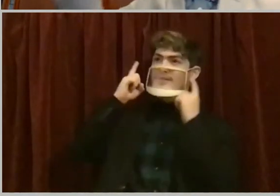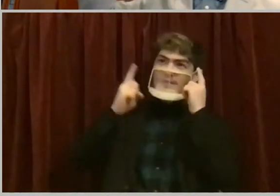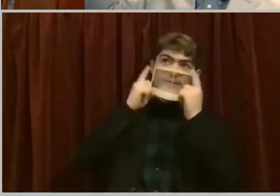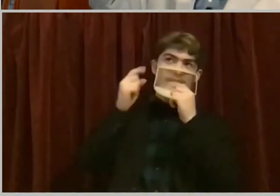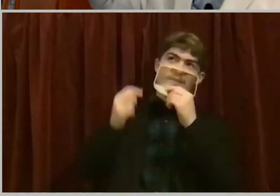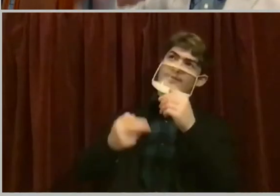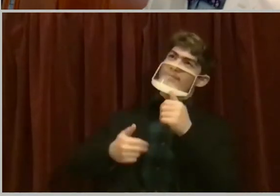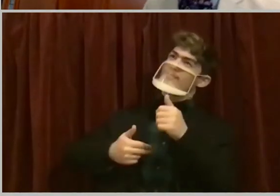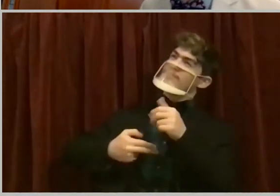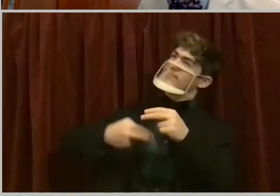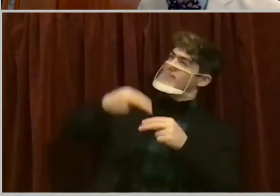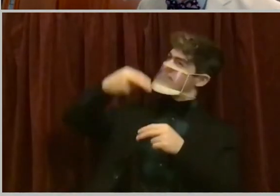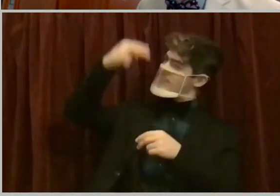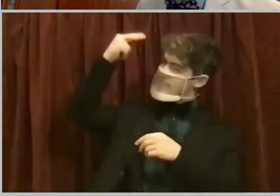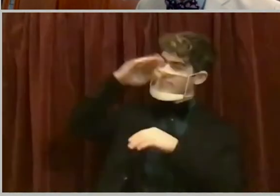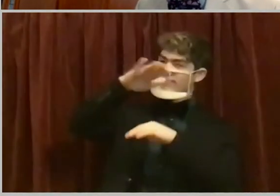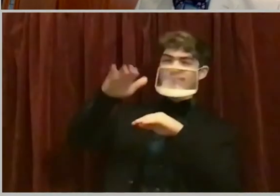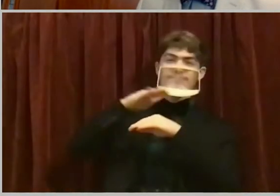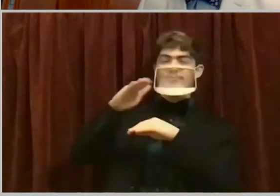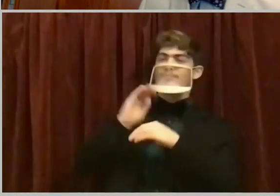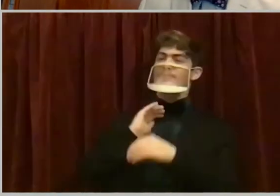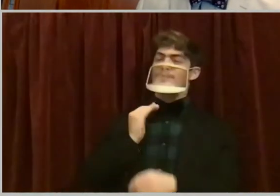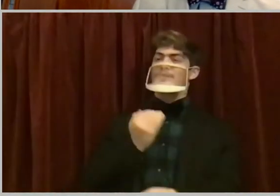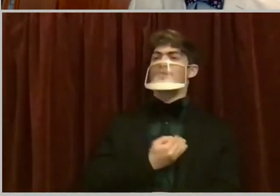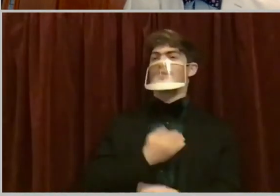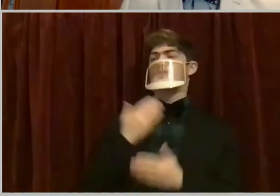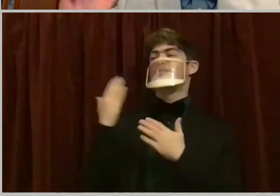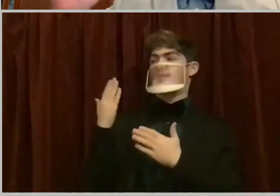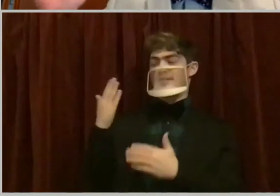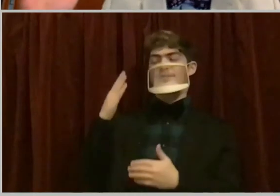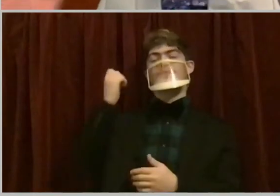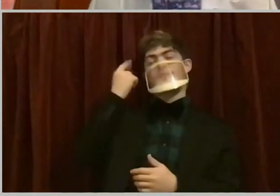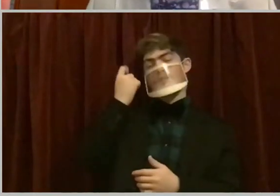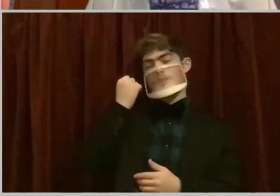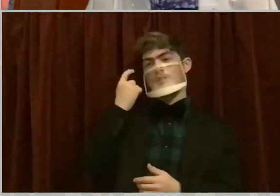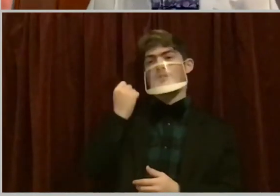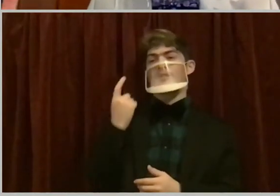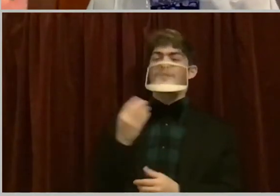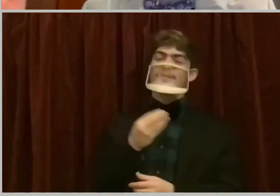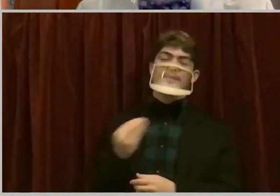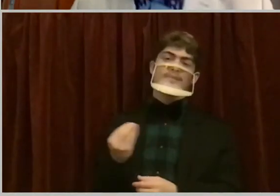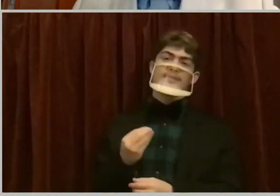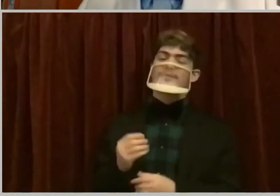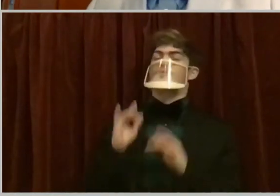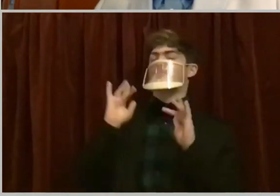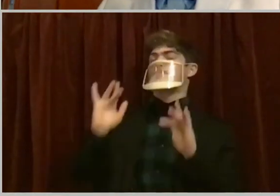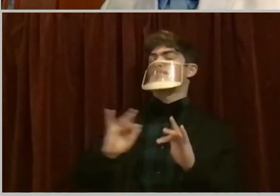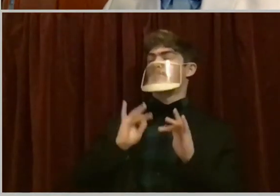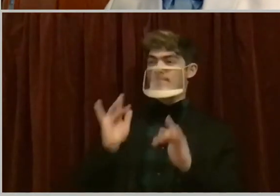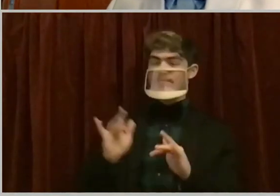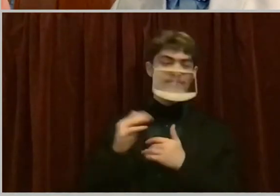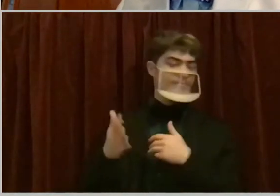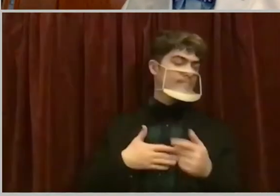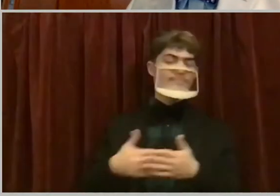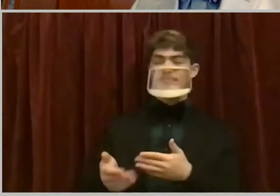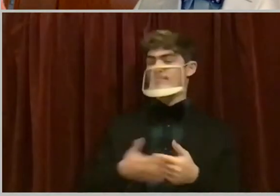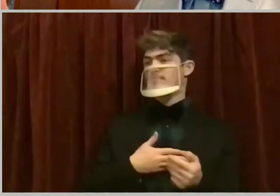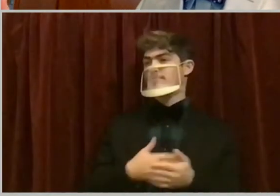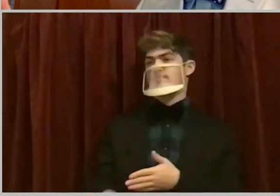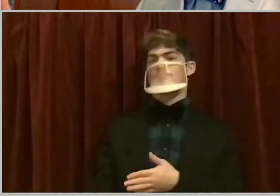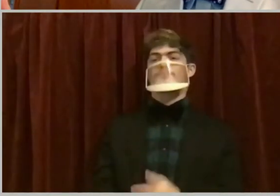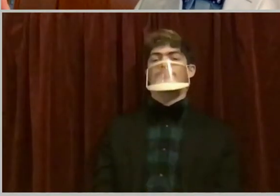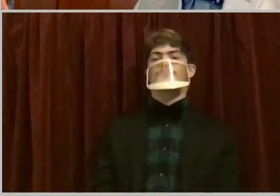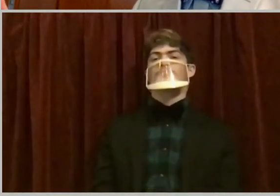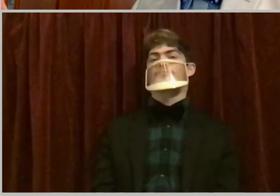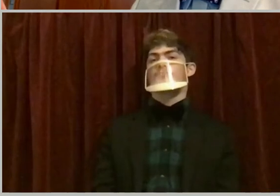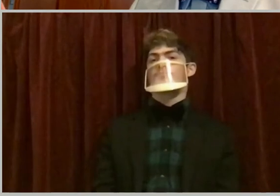his ways above ours, he shows us great compassion when we seek him